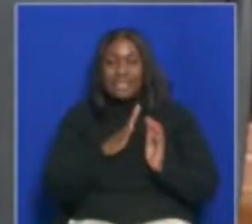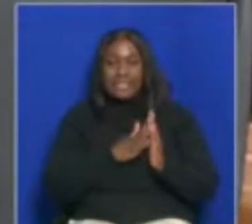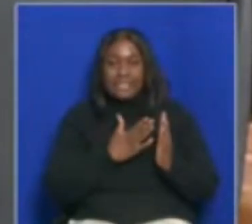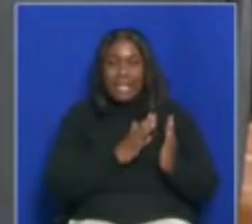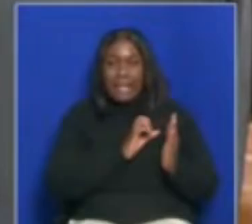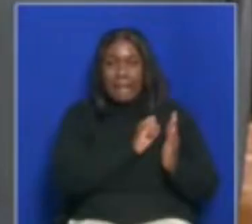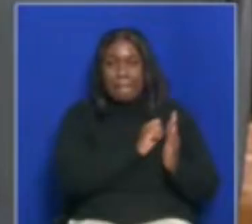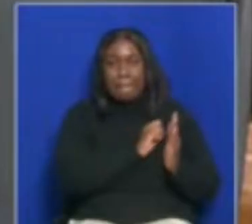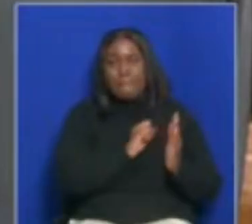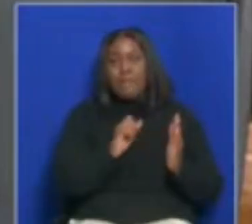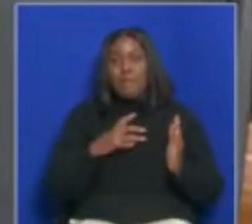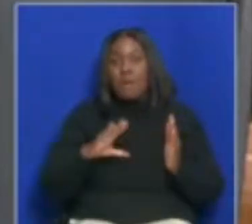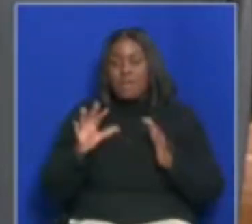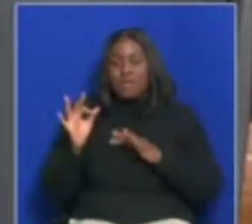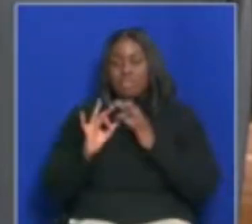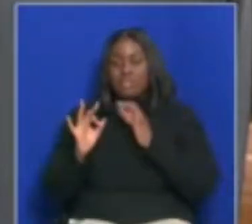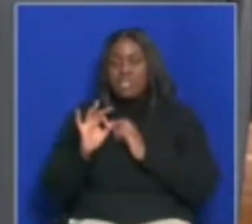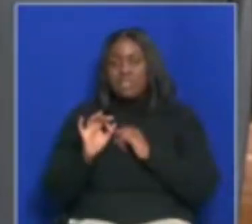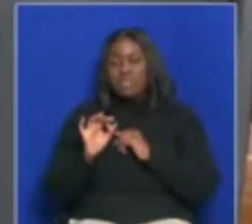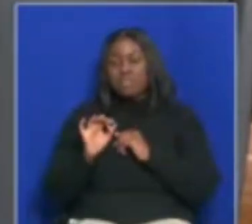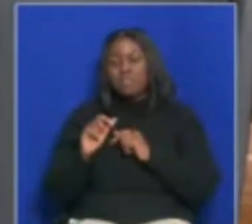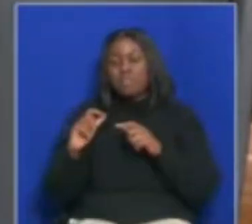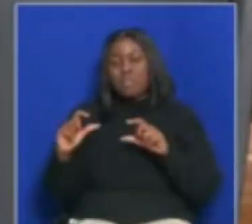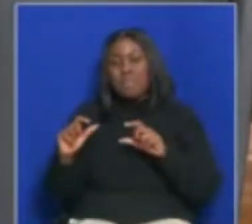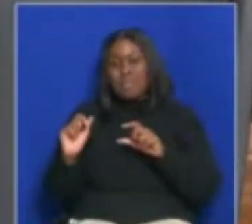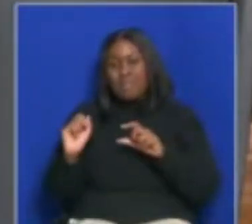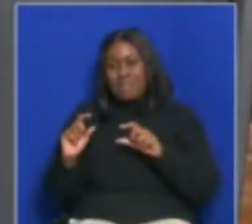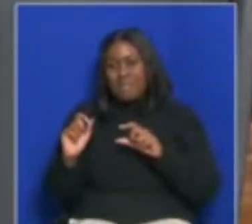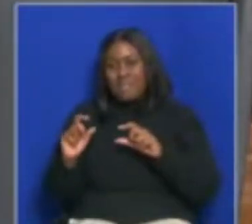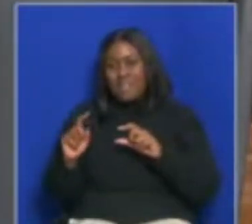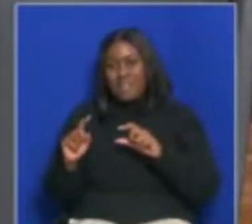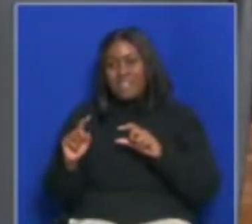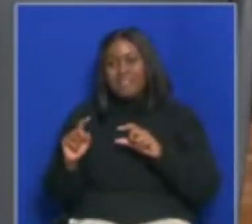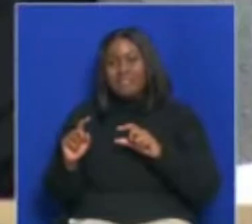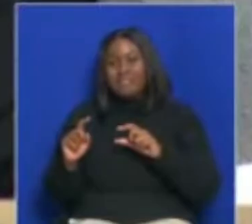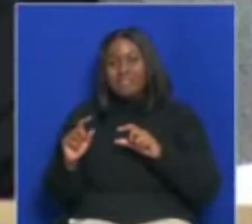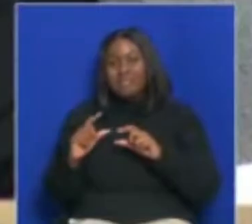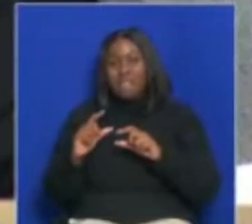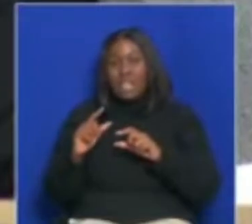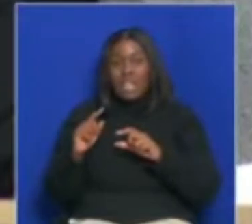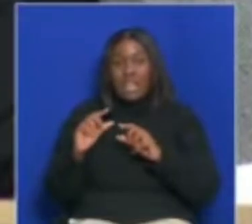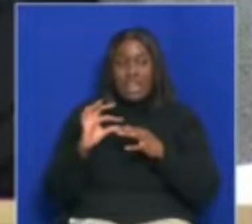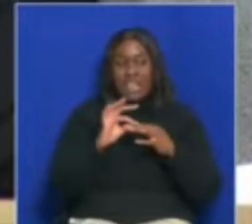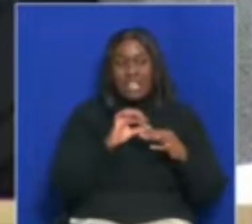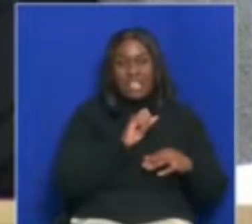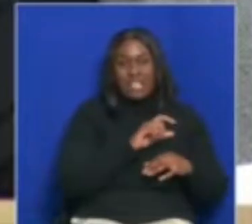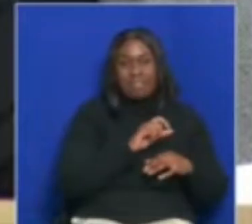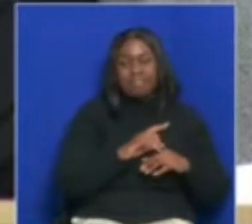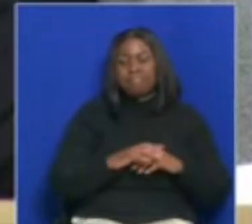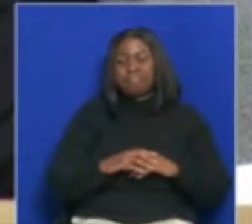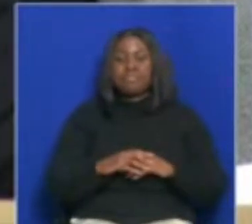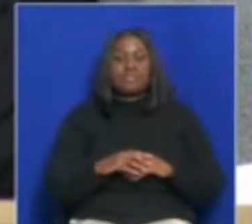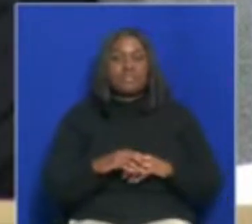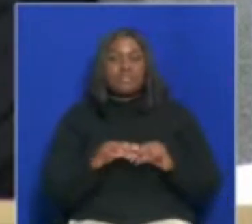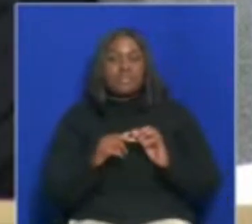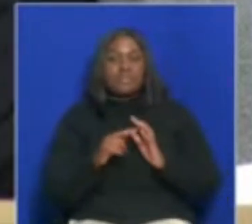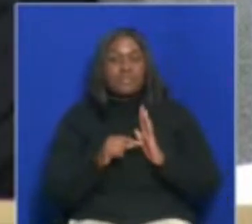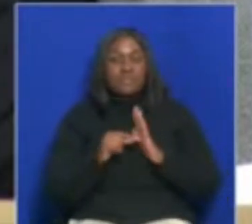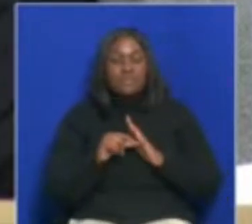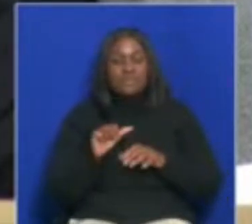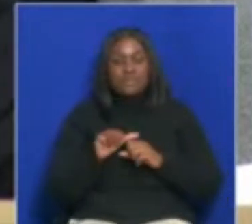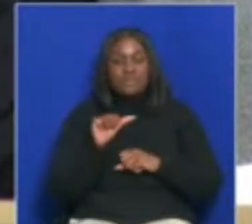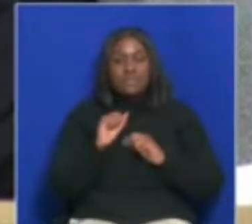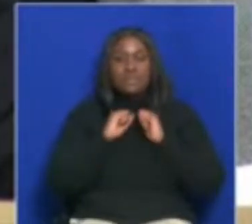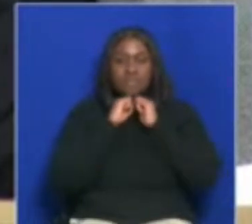to page 1427. Okay, on 16th of August at 1600 hours,